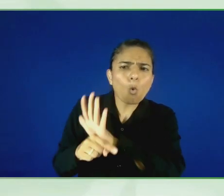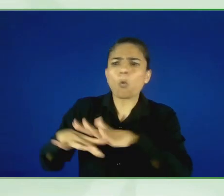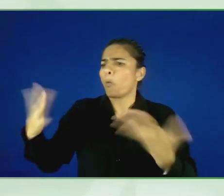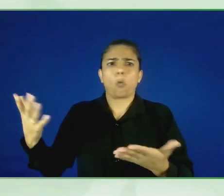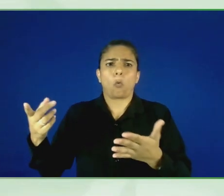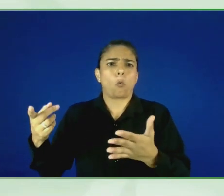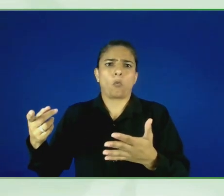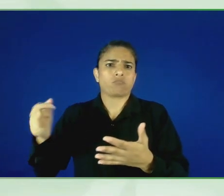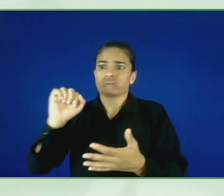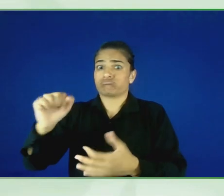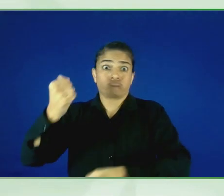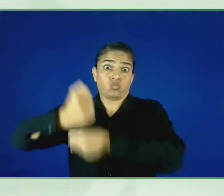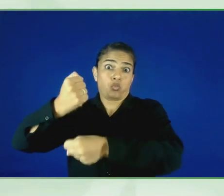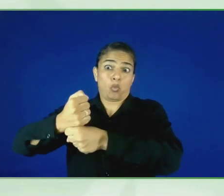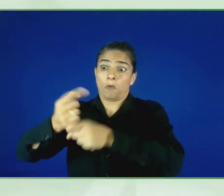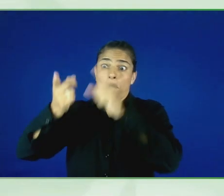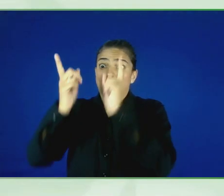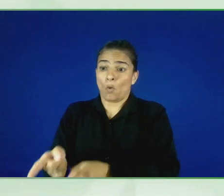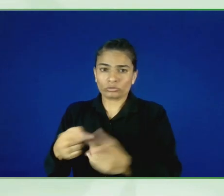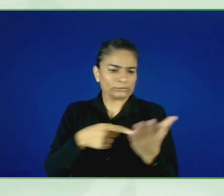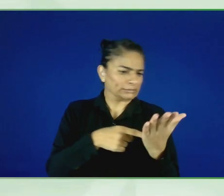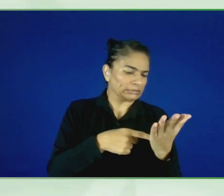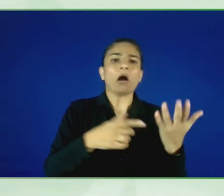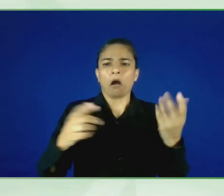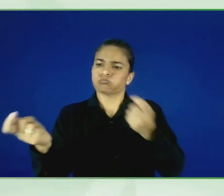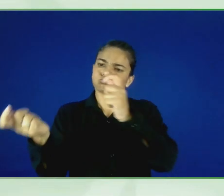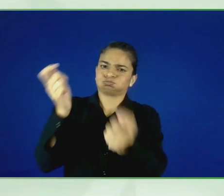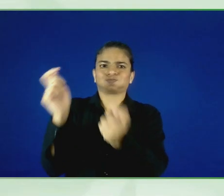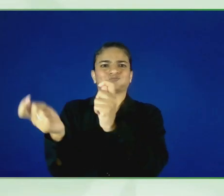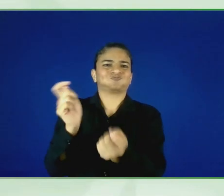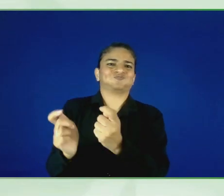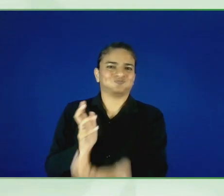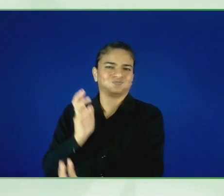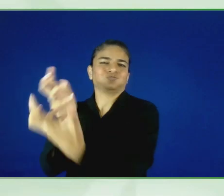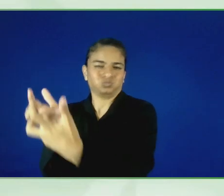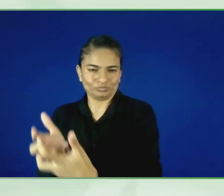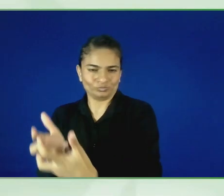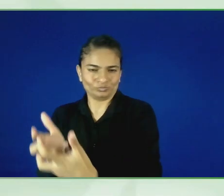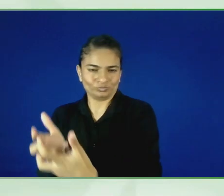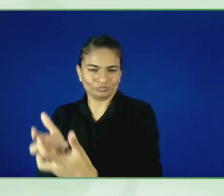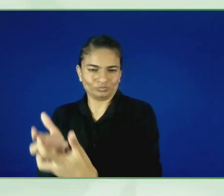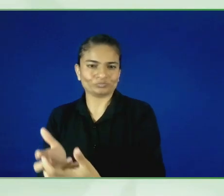is a baseline and a foundation for each of these offices to implement.